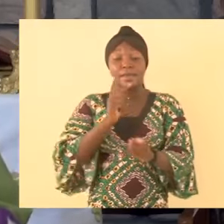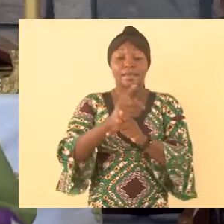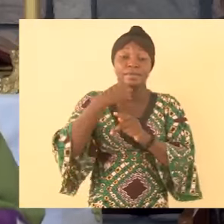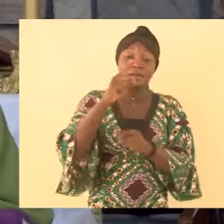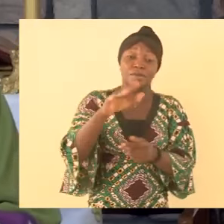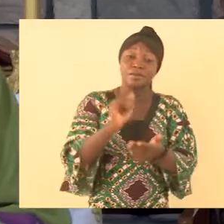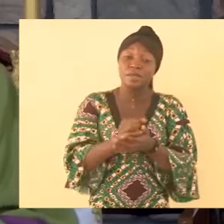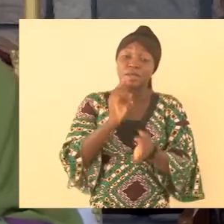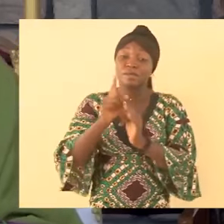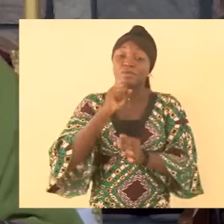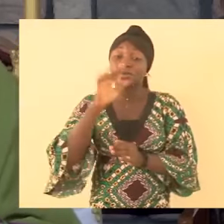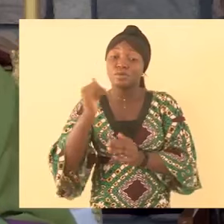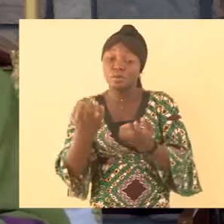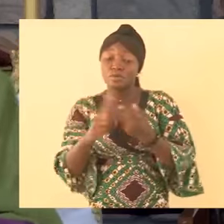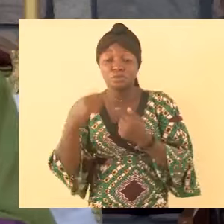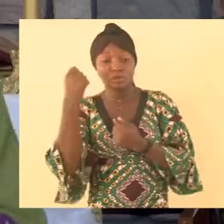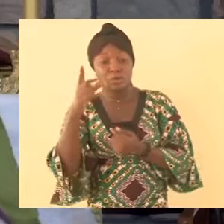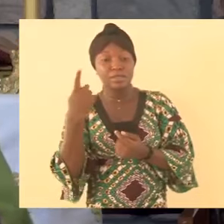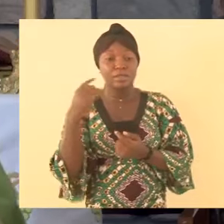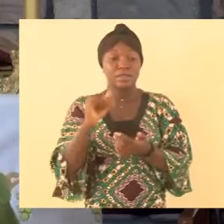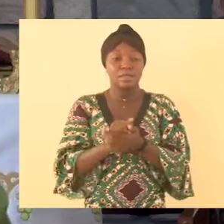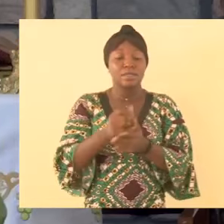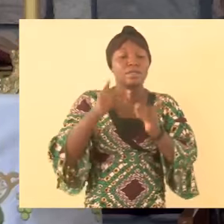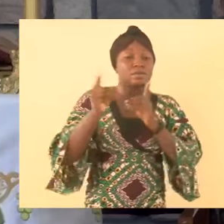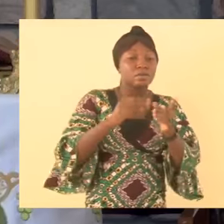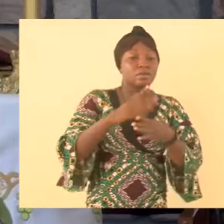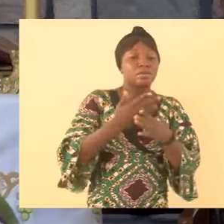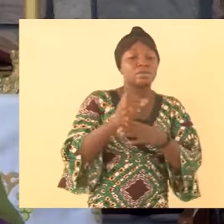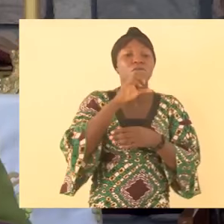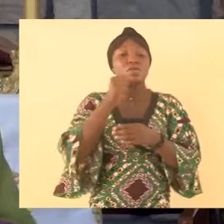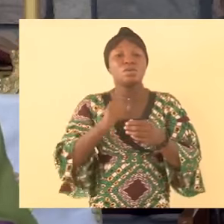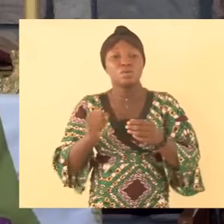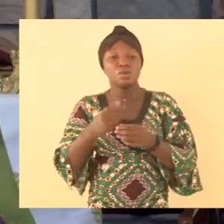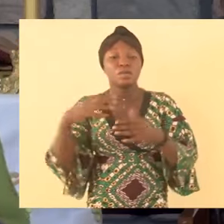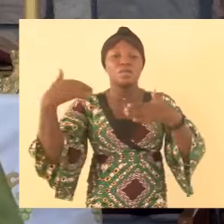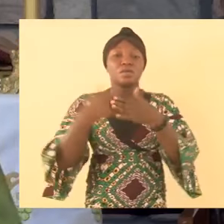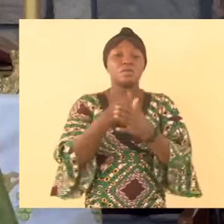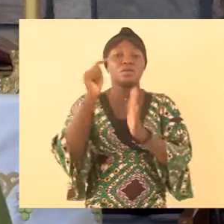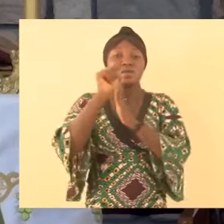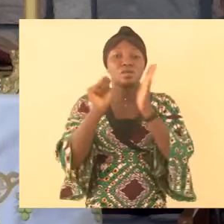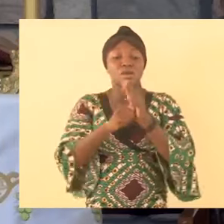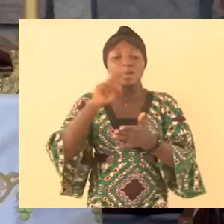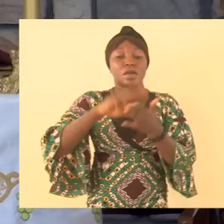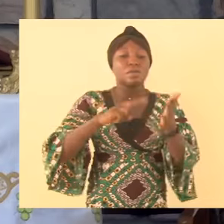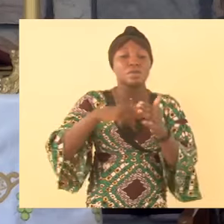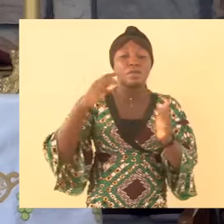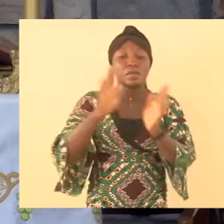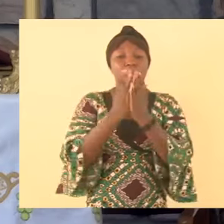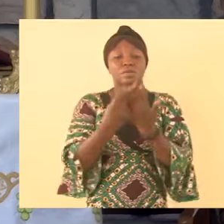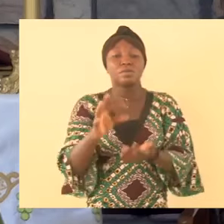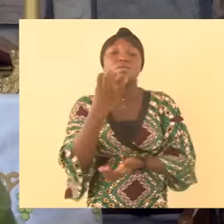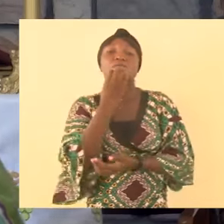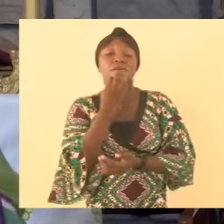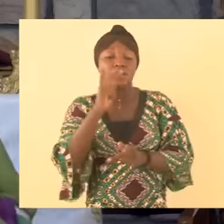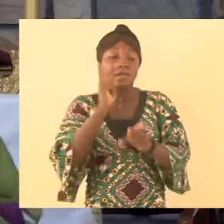keep telling you that if you really want to understand the distinction between the Old Testament and the New Testament, read the book of